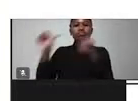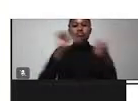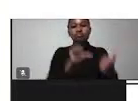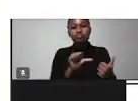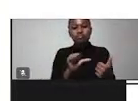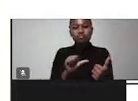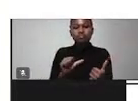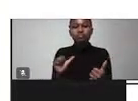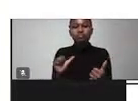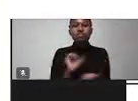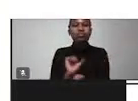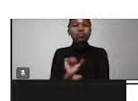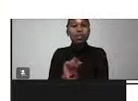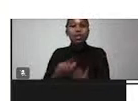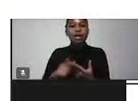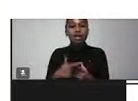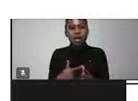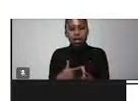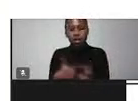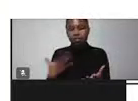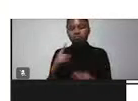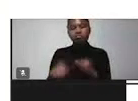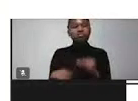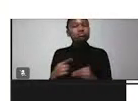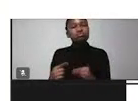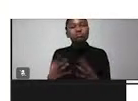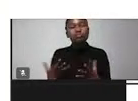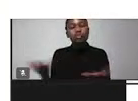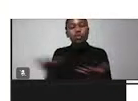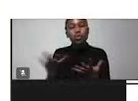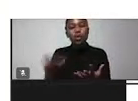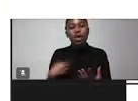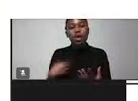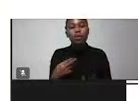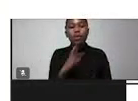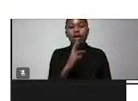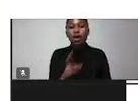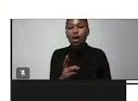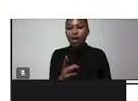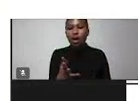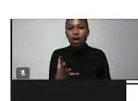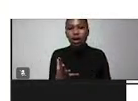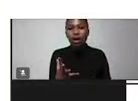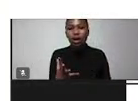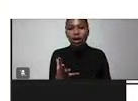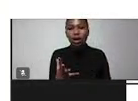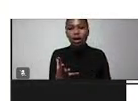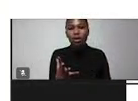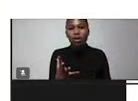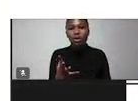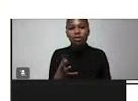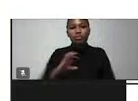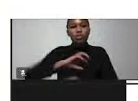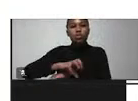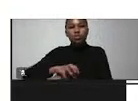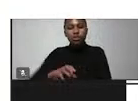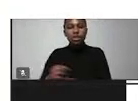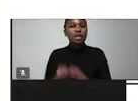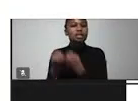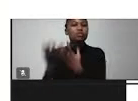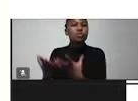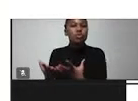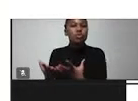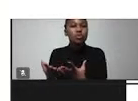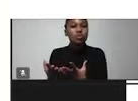risk. And then in terms of the where we are with regards to the province's exports, that amounted to about